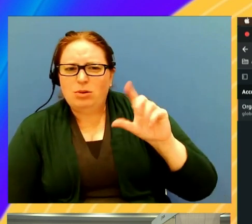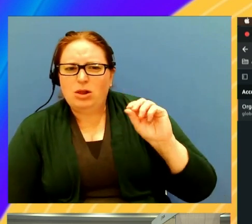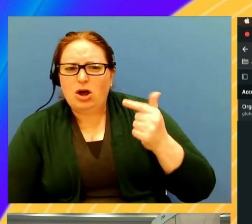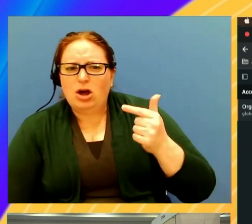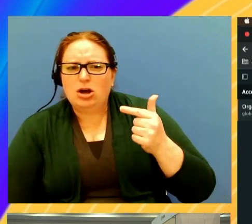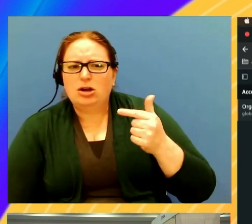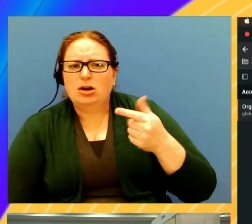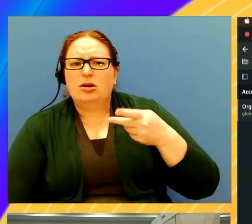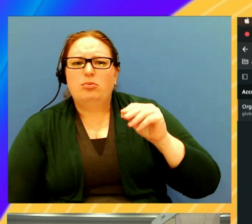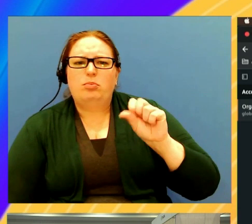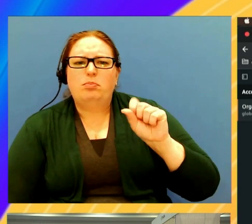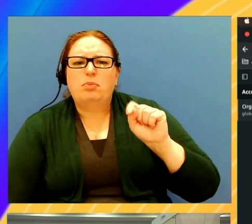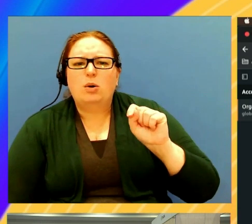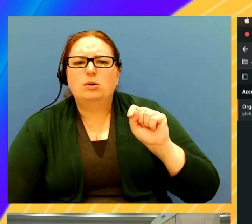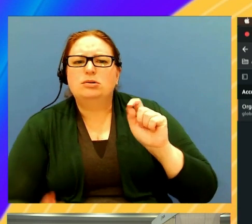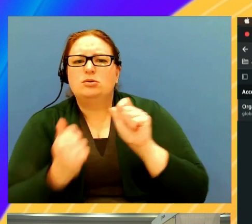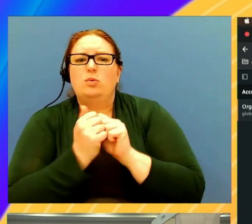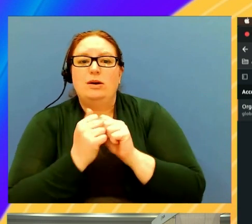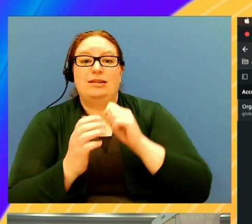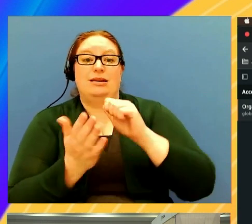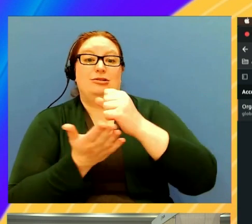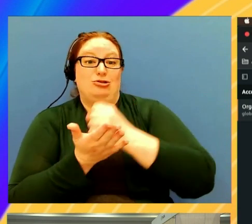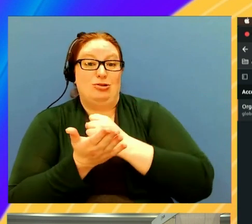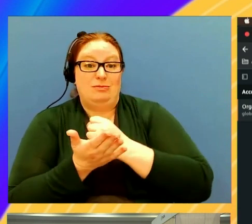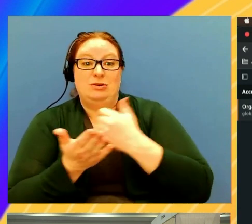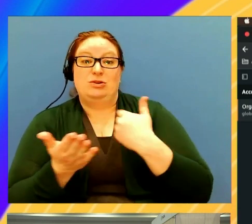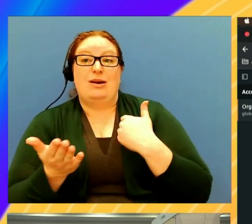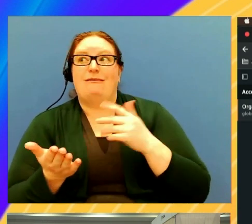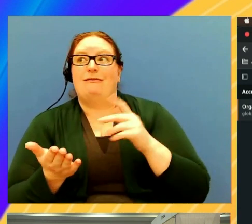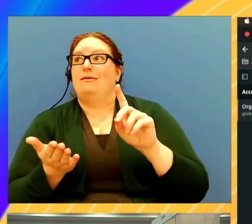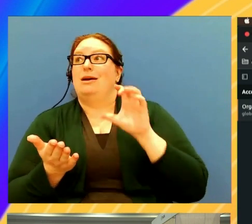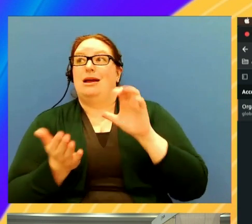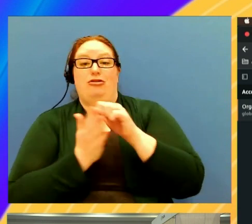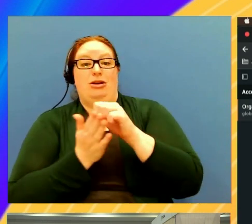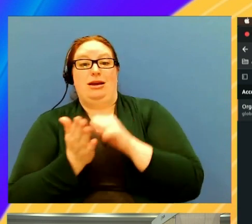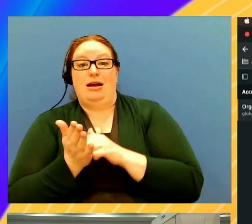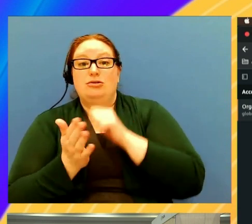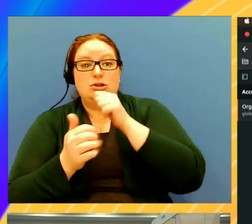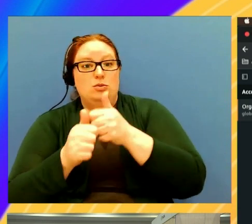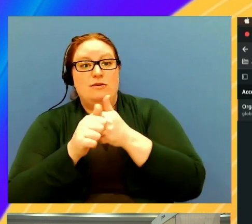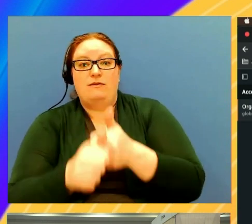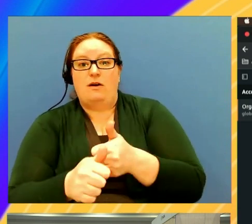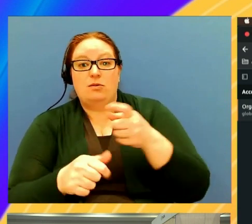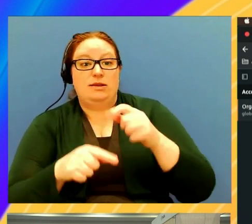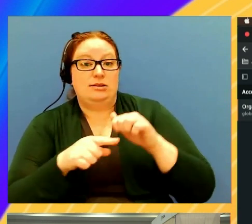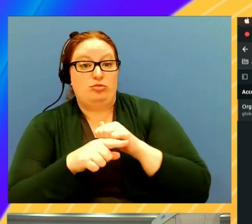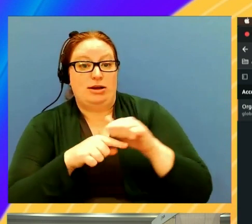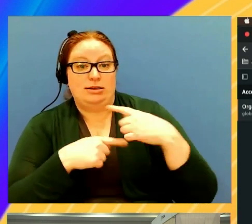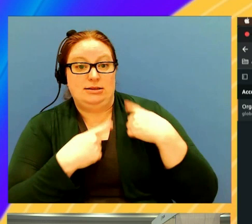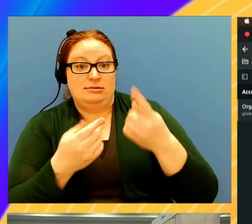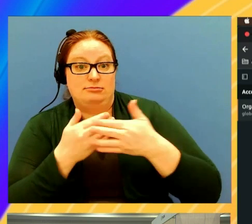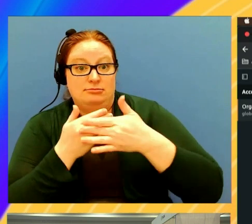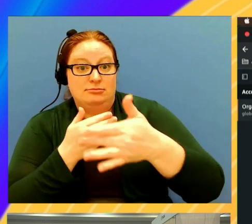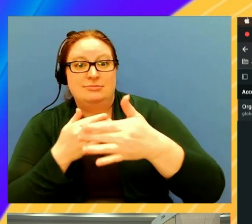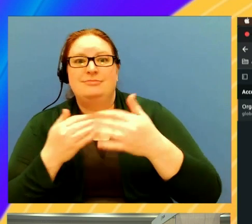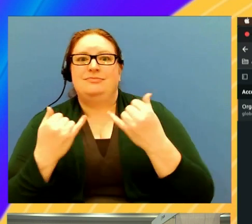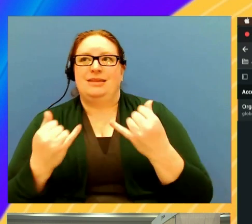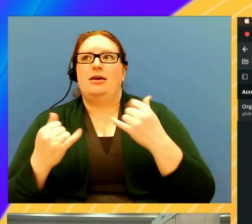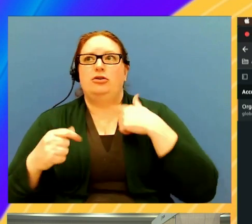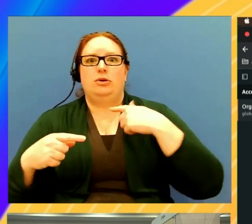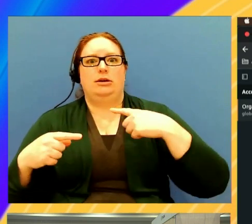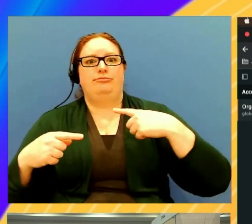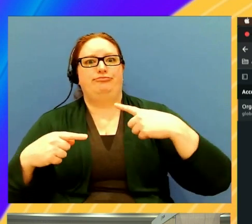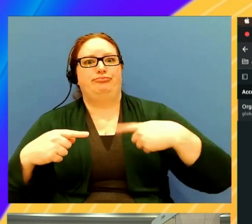with a script. So if you have hundreds of accounts and you weren't, following this practice before, you could iterate through all of them really